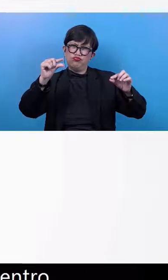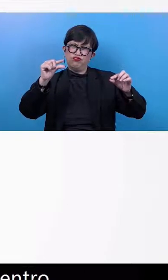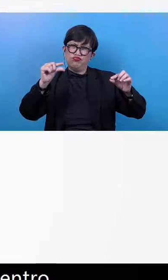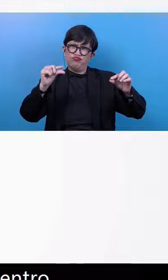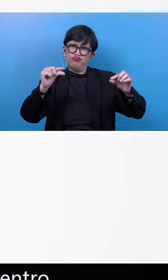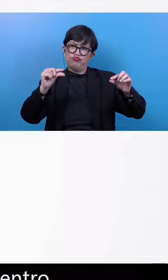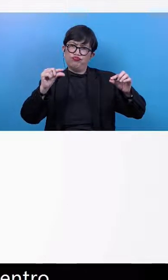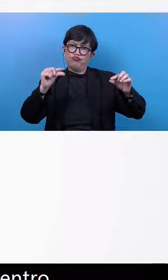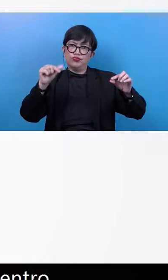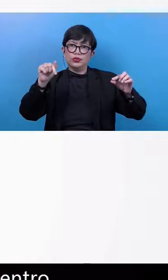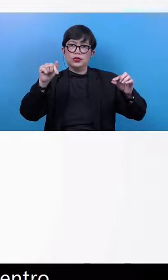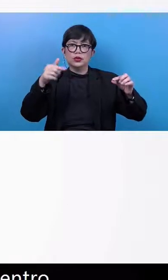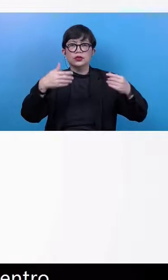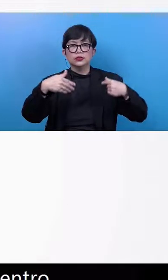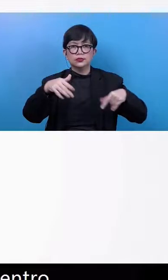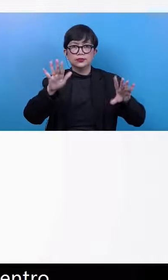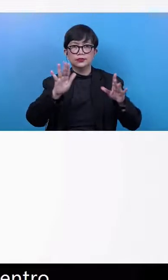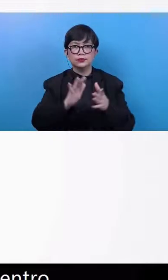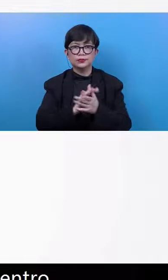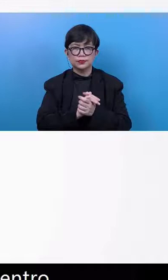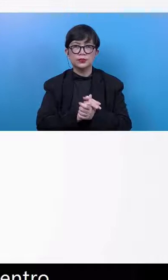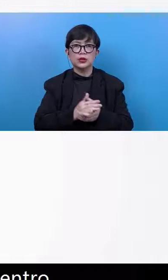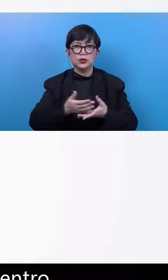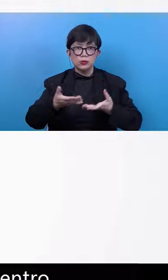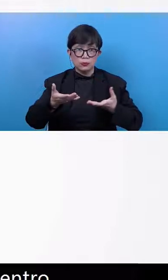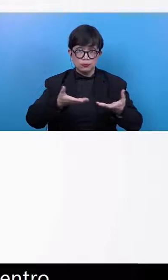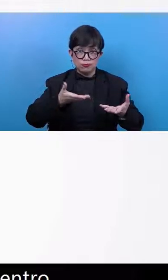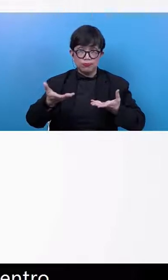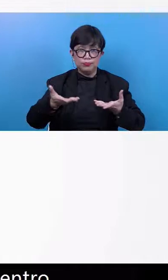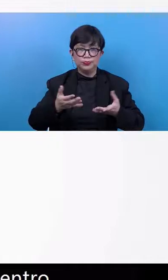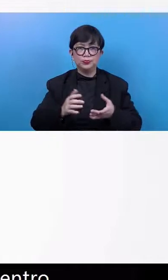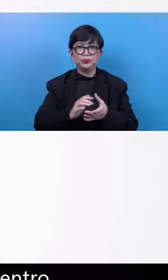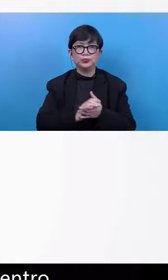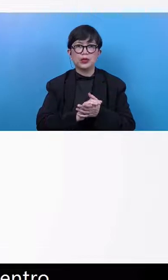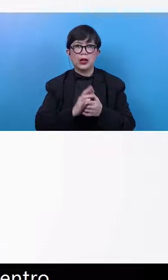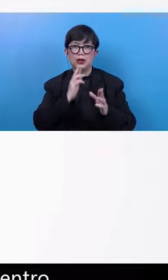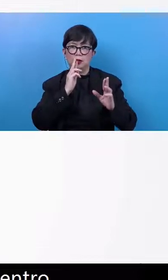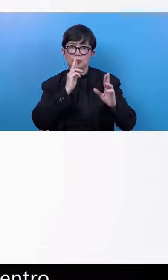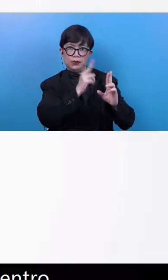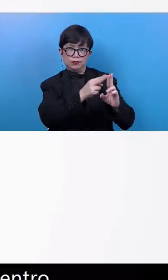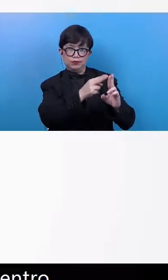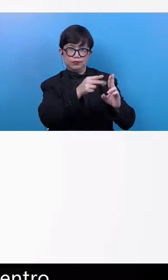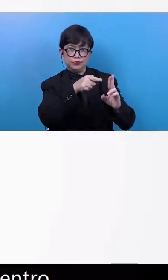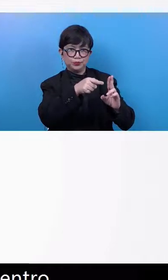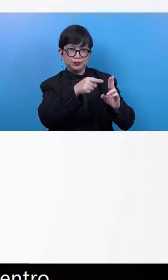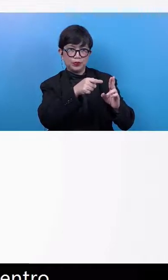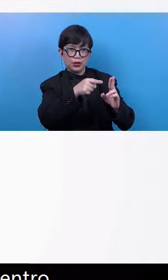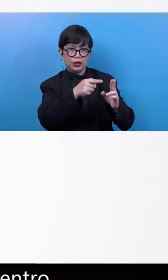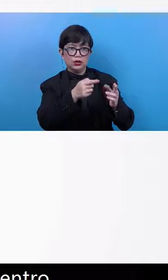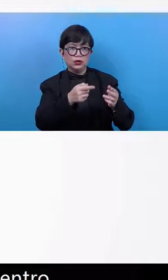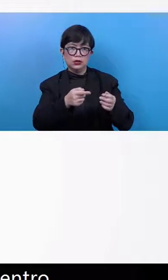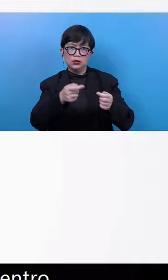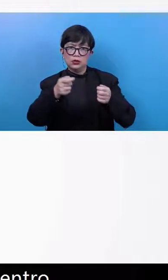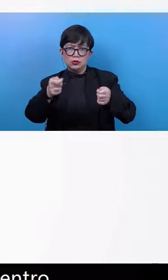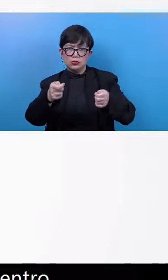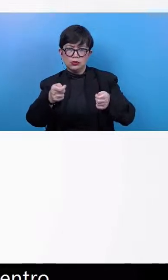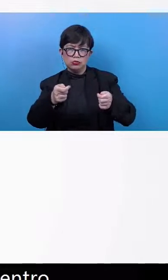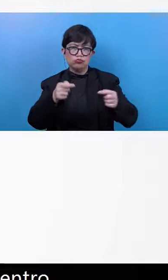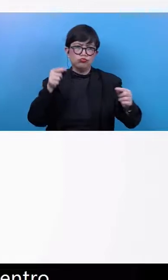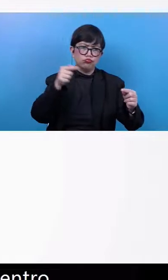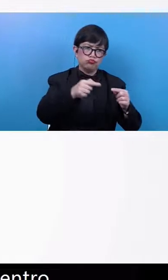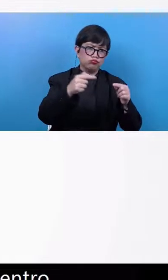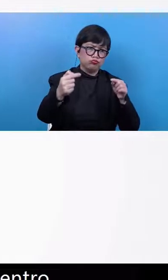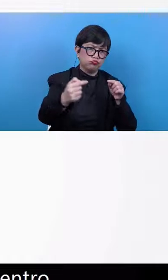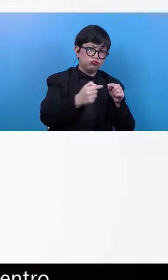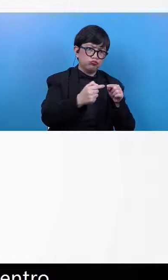change. Our report documents how this dynamic, this interaction between the Anthropocene reality and inequalities is